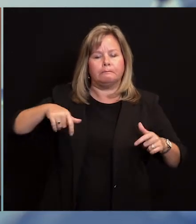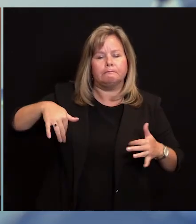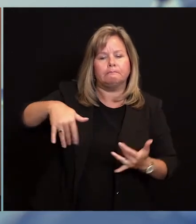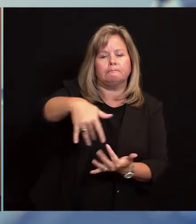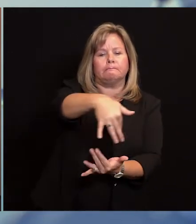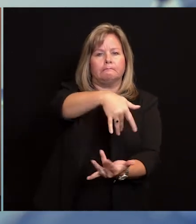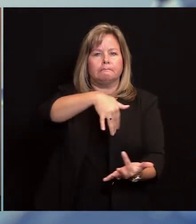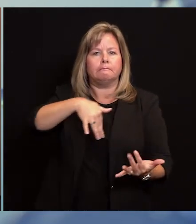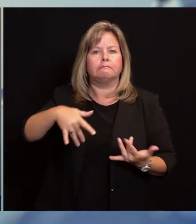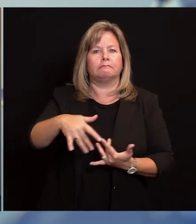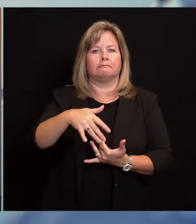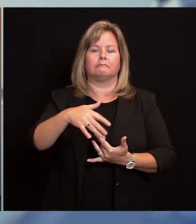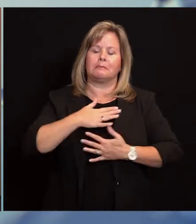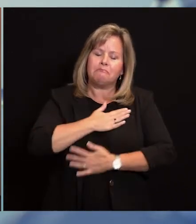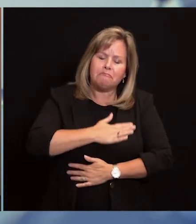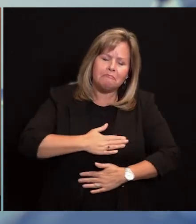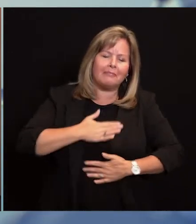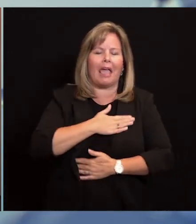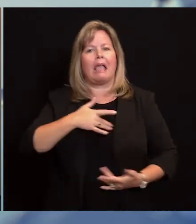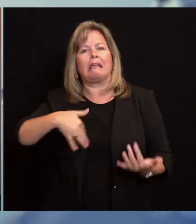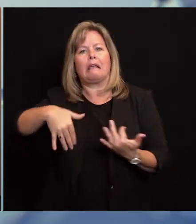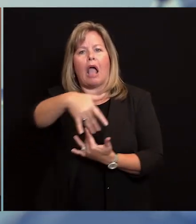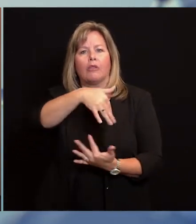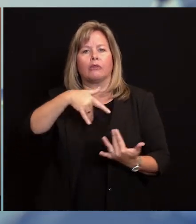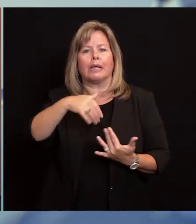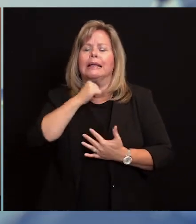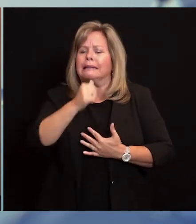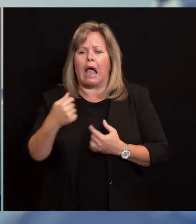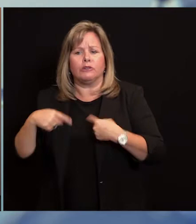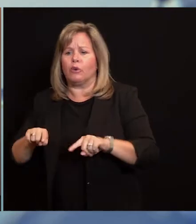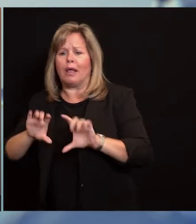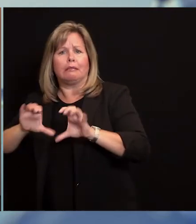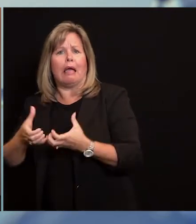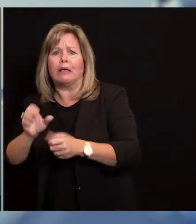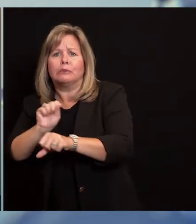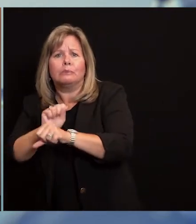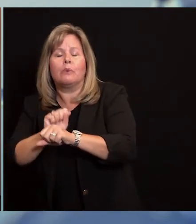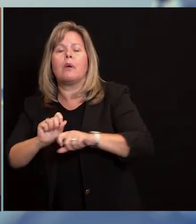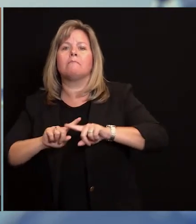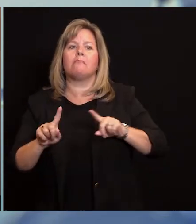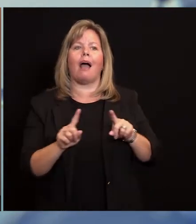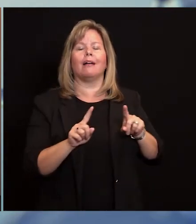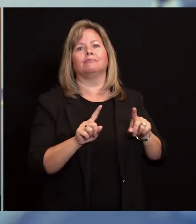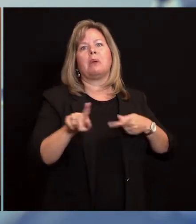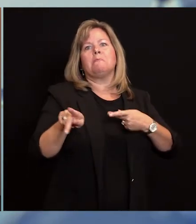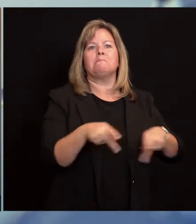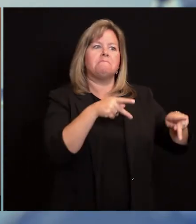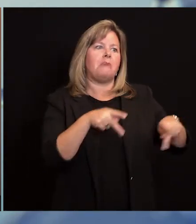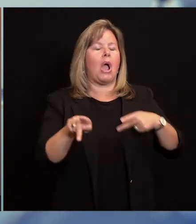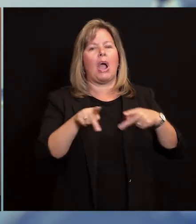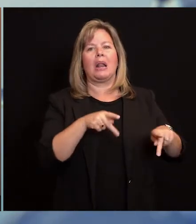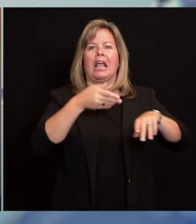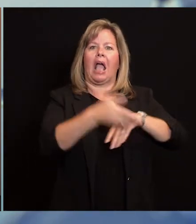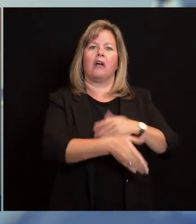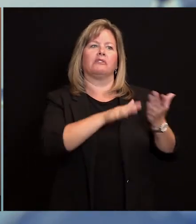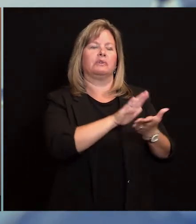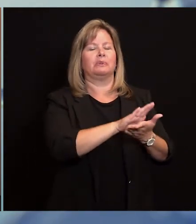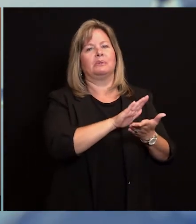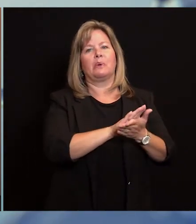of the classroom. The sort of gatherings and parties and students coming together. And we understand